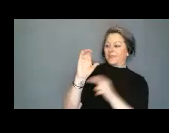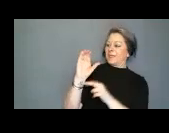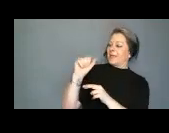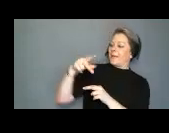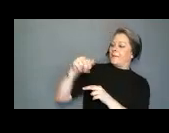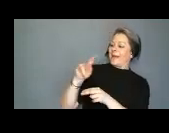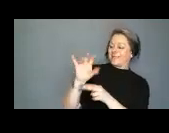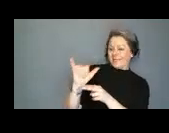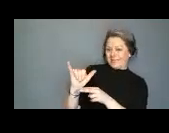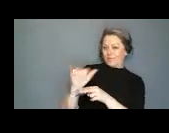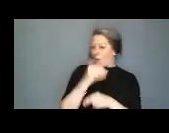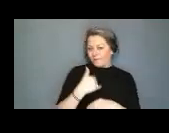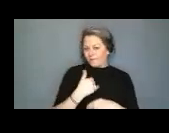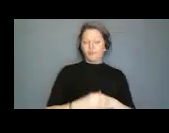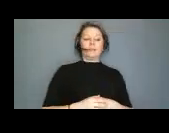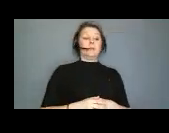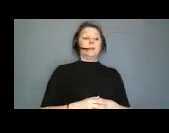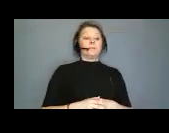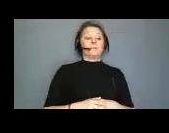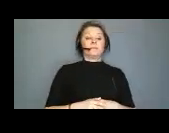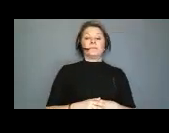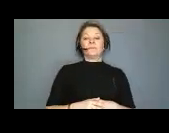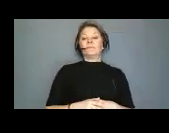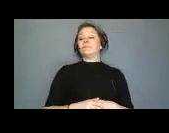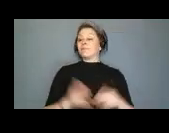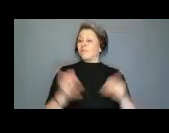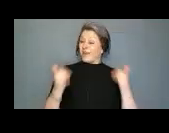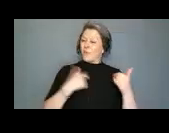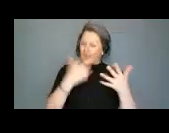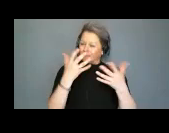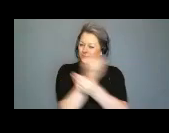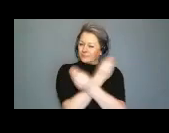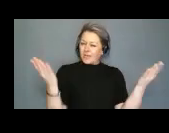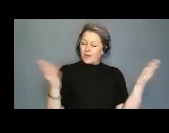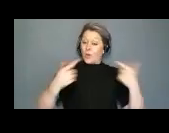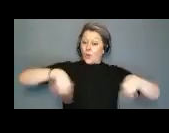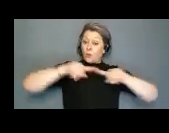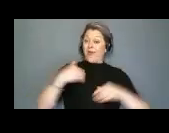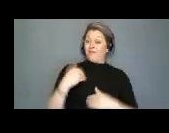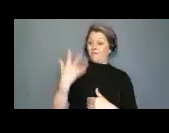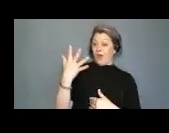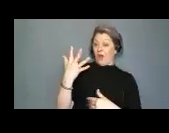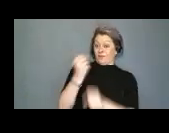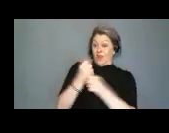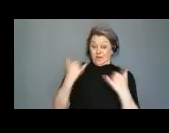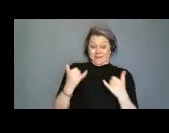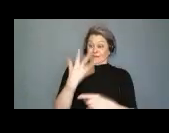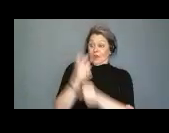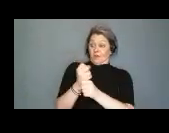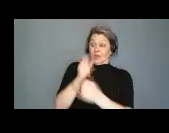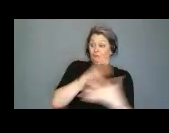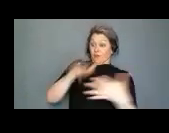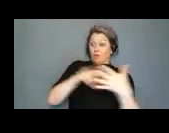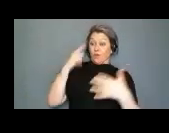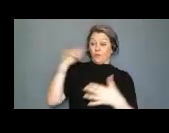I should mention as well that we're in the midst of a 5-year review of the Act. It doesn't mean it's taking 5 years, although it